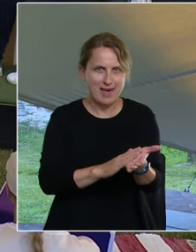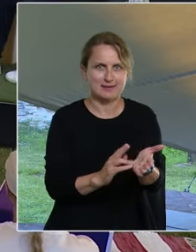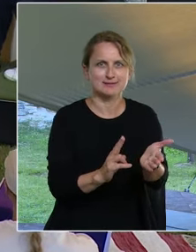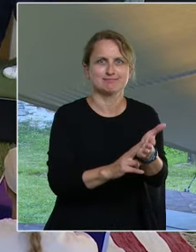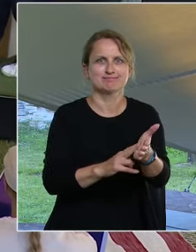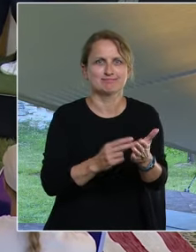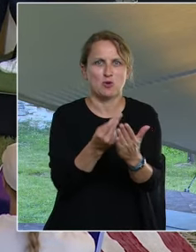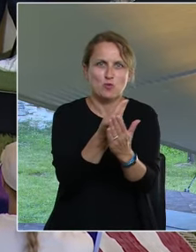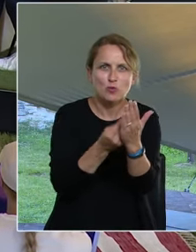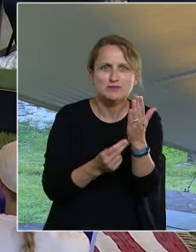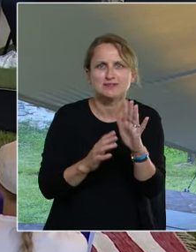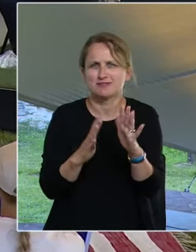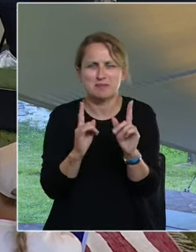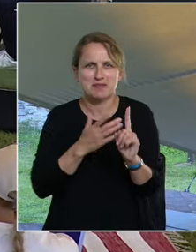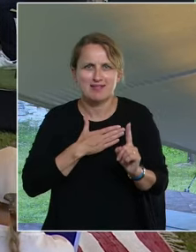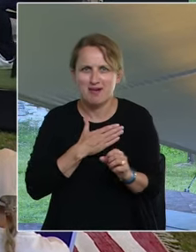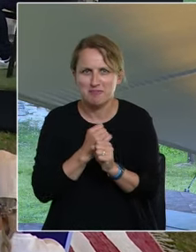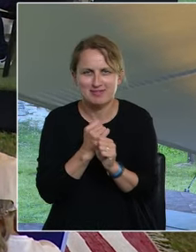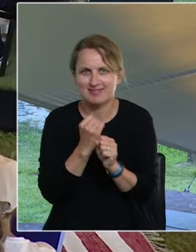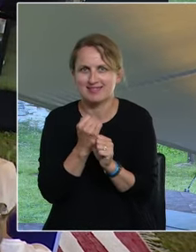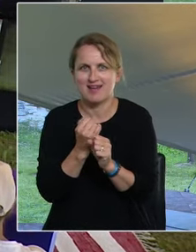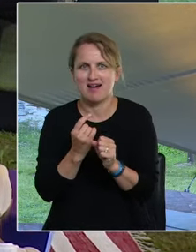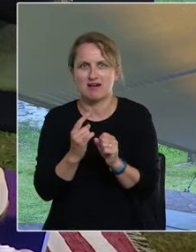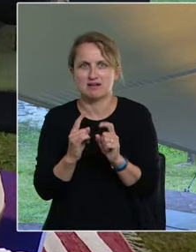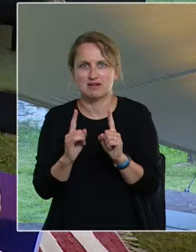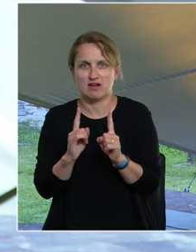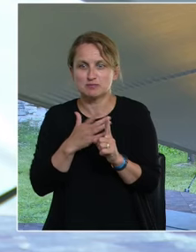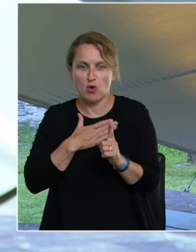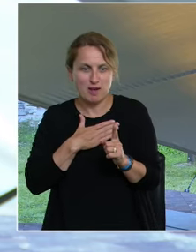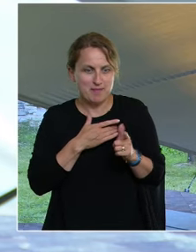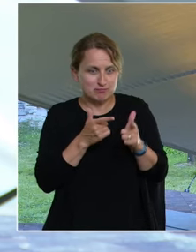also to see art. And so we starting up with Nifrost,